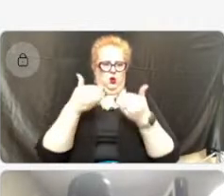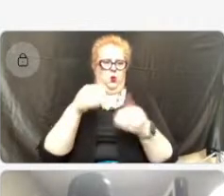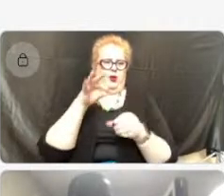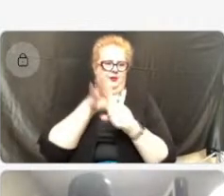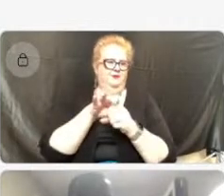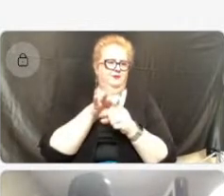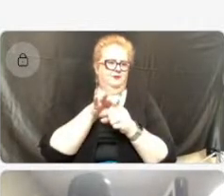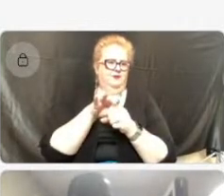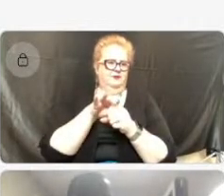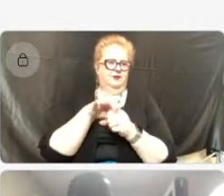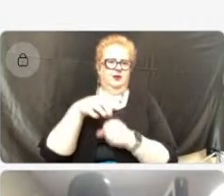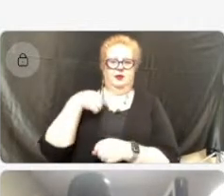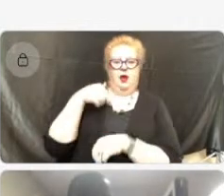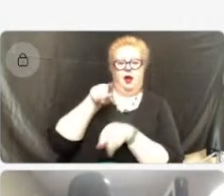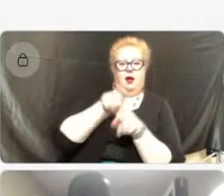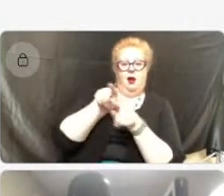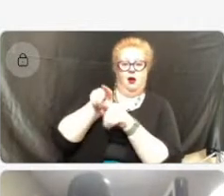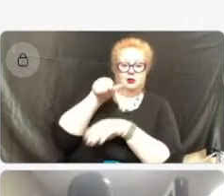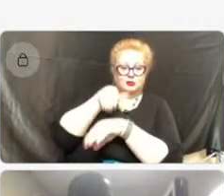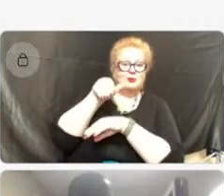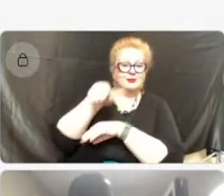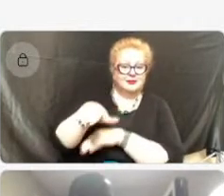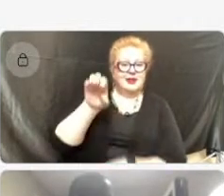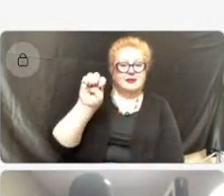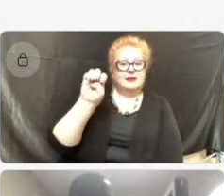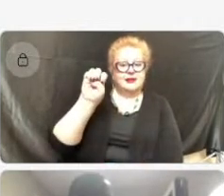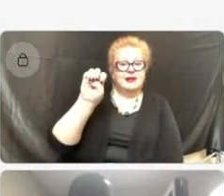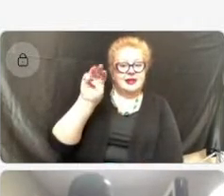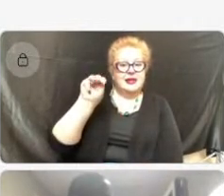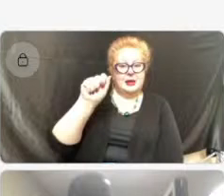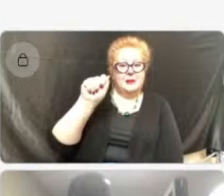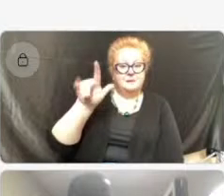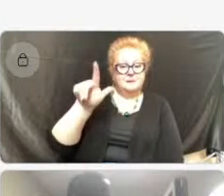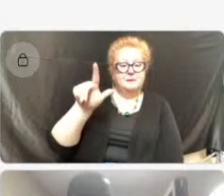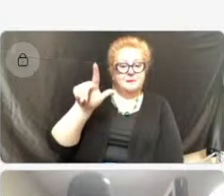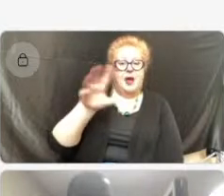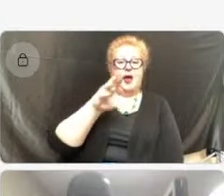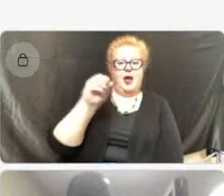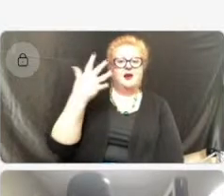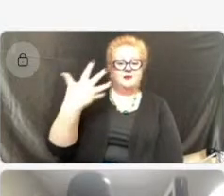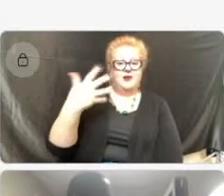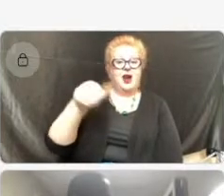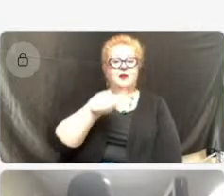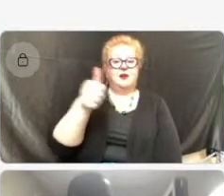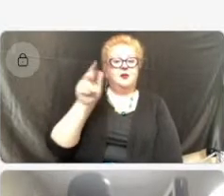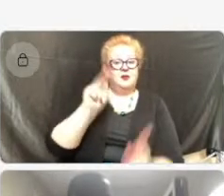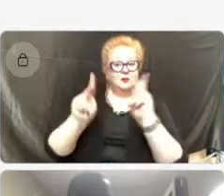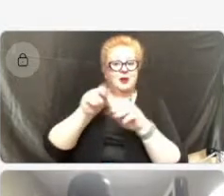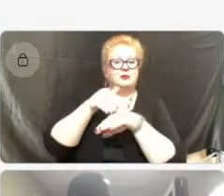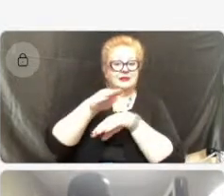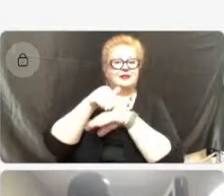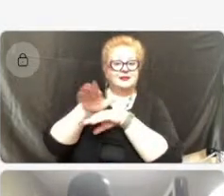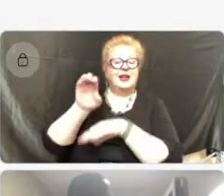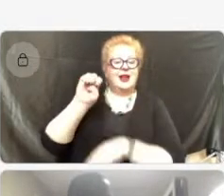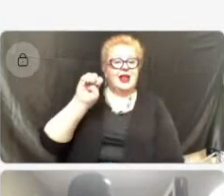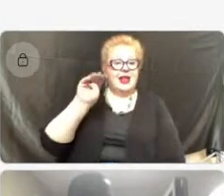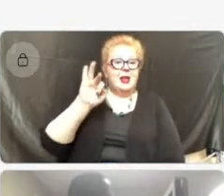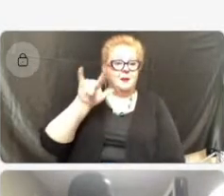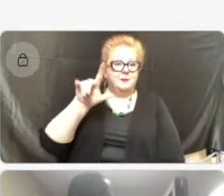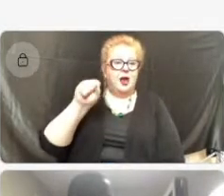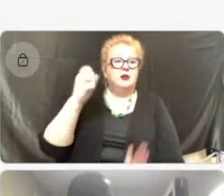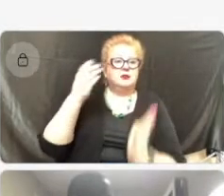I also sent in an email, and there were 5 other people that I believe sent in emails as well opposing